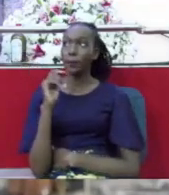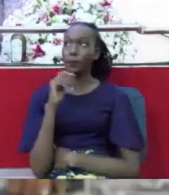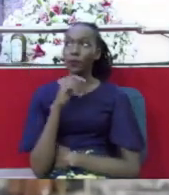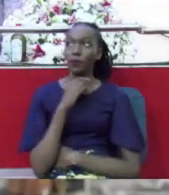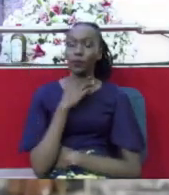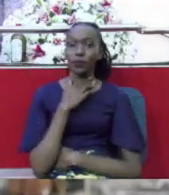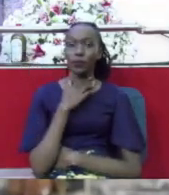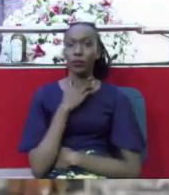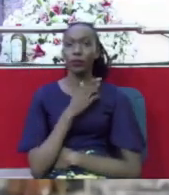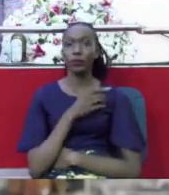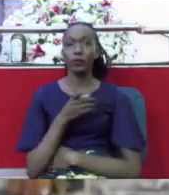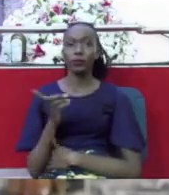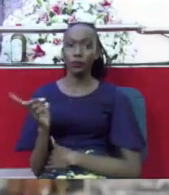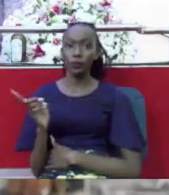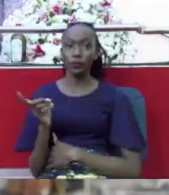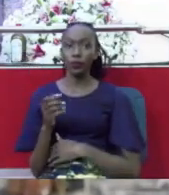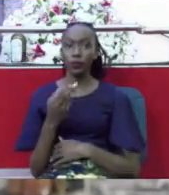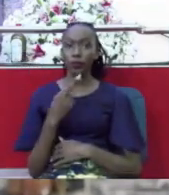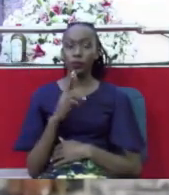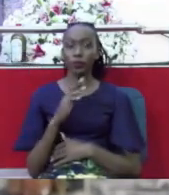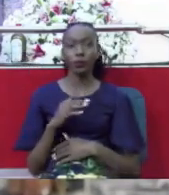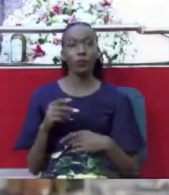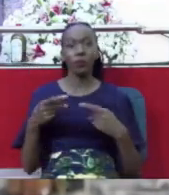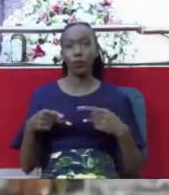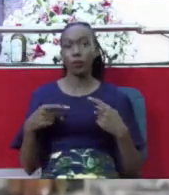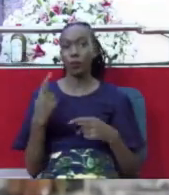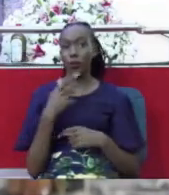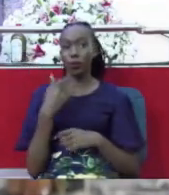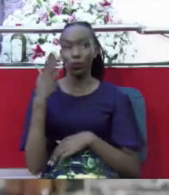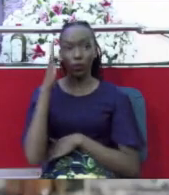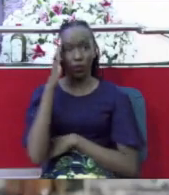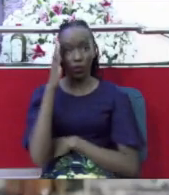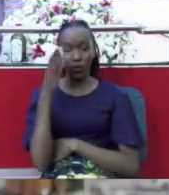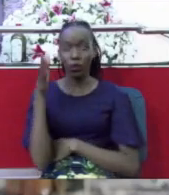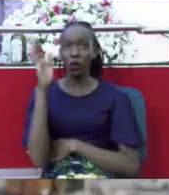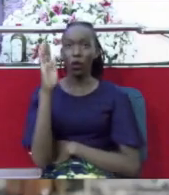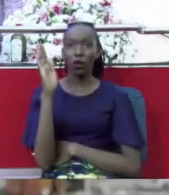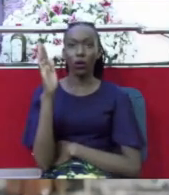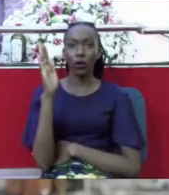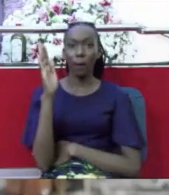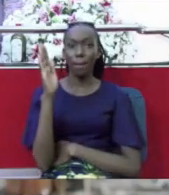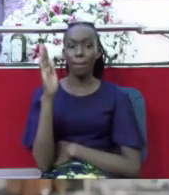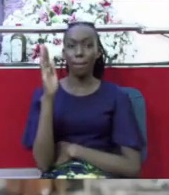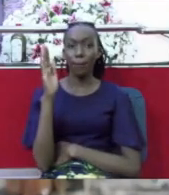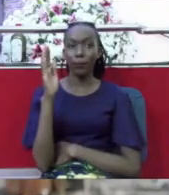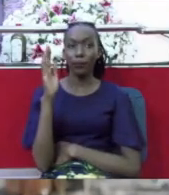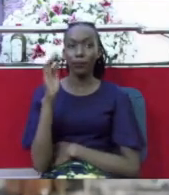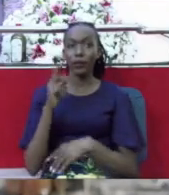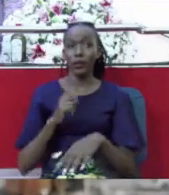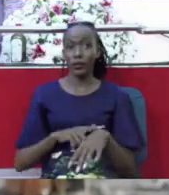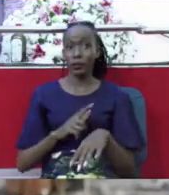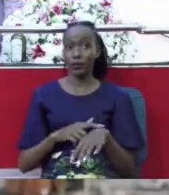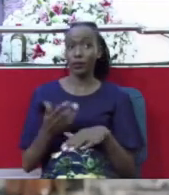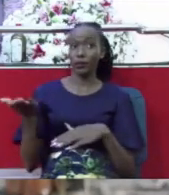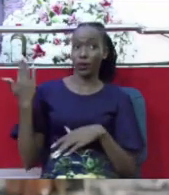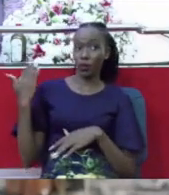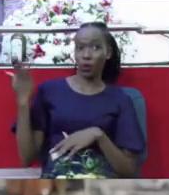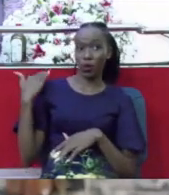These are people who knew their God. They did exploits. So then when I